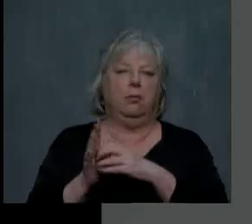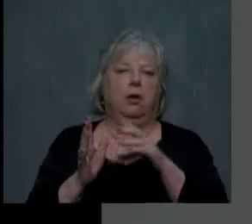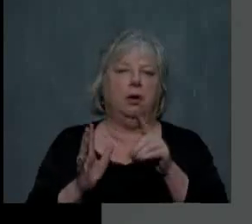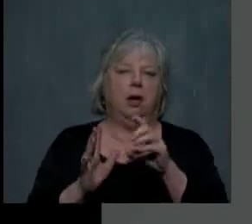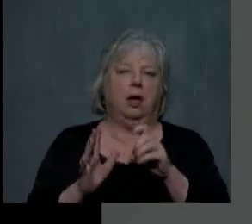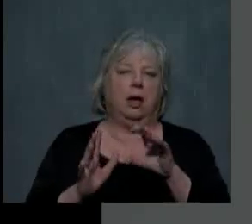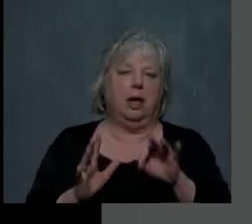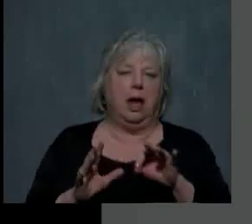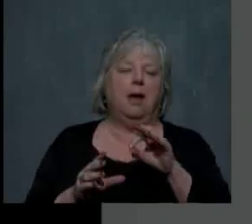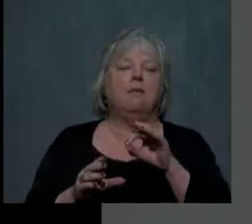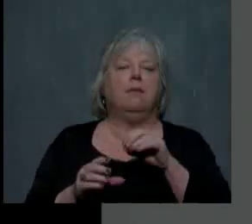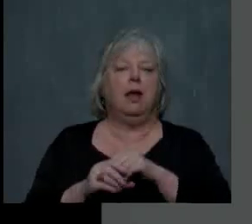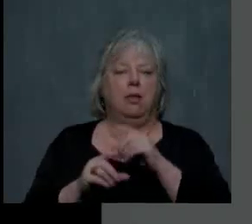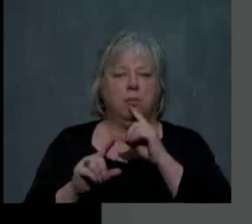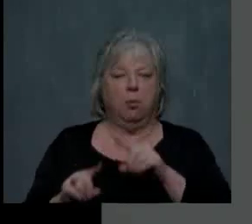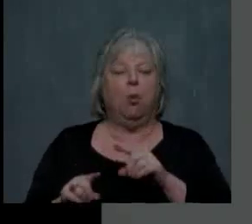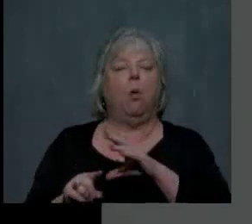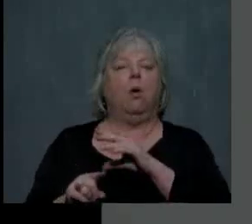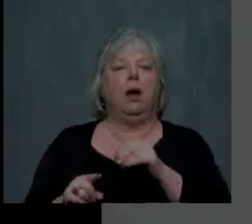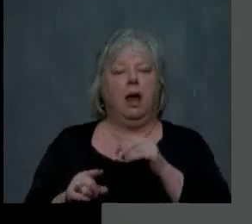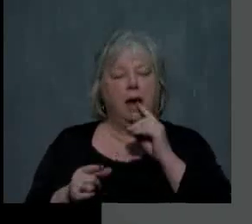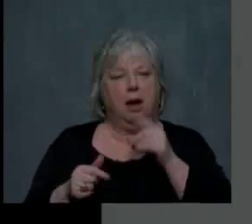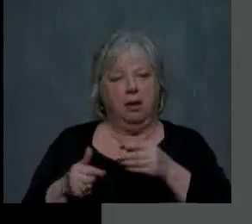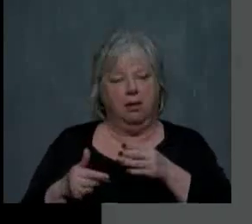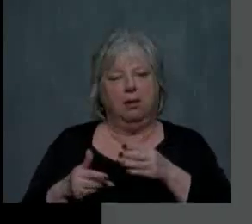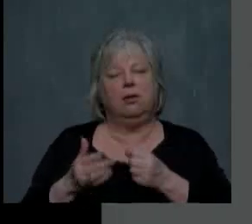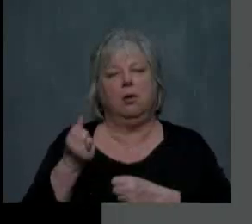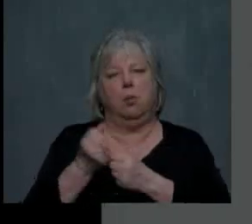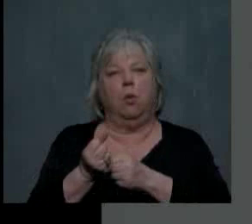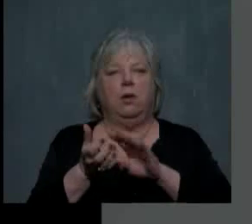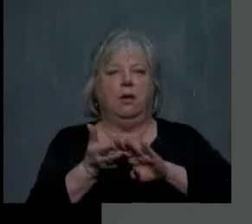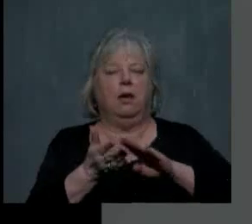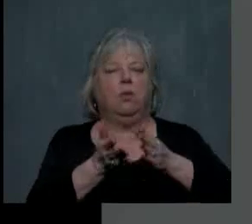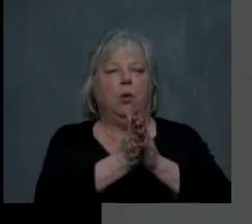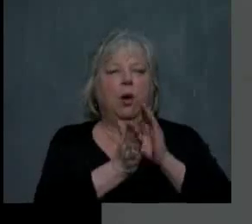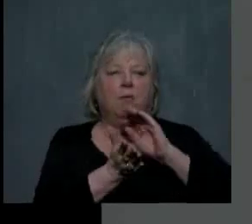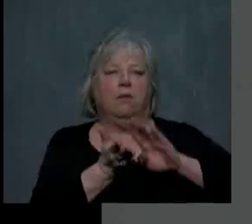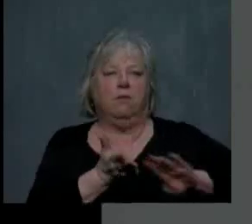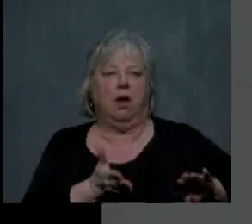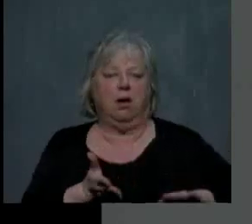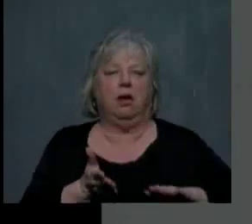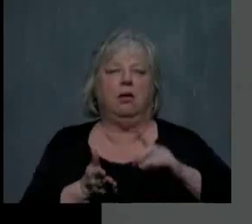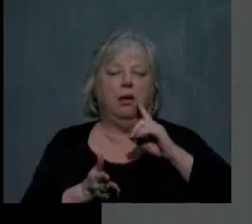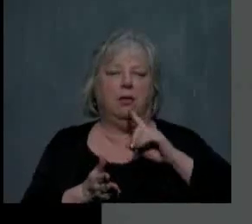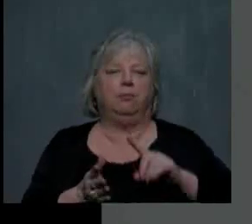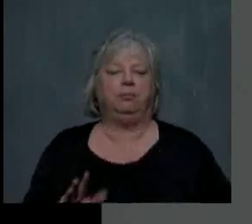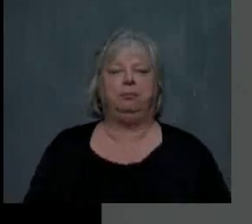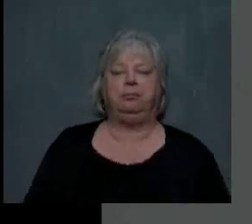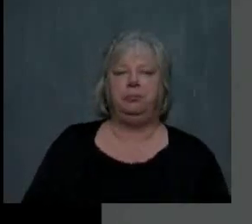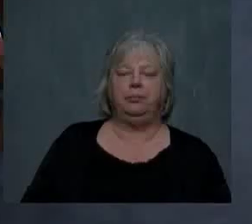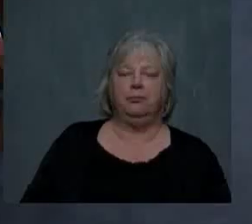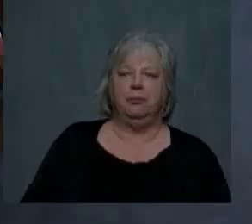from the city's land alteration ordinance to allow grading of the lots with the installation of the basic infrastructure.